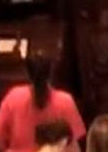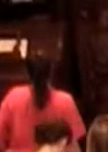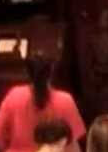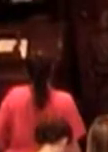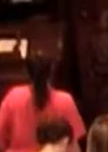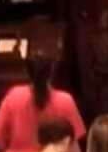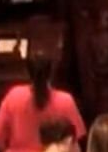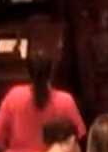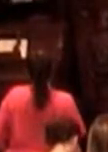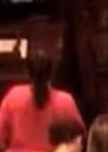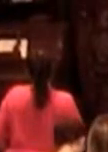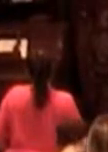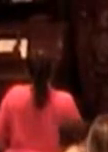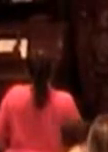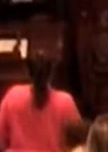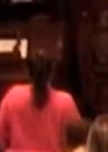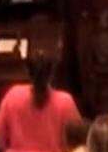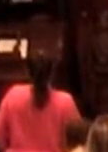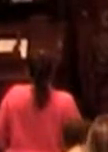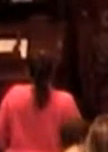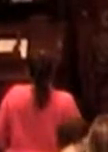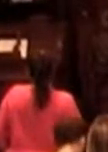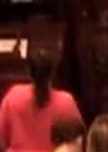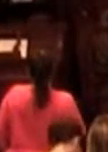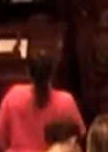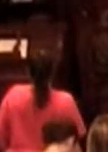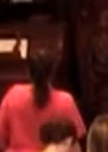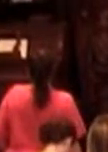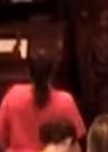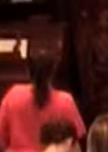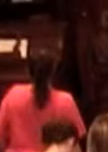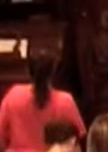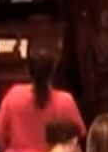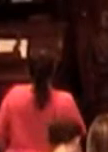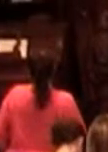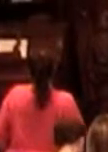accept this worship that we've just given to you.